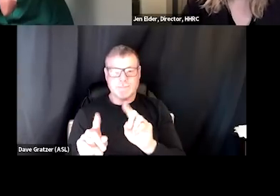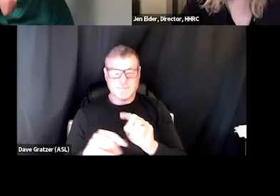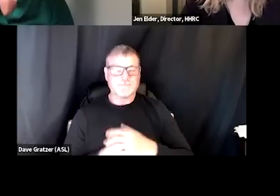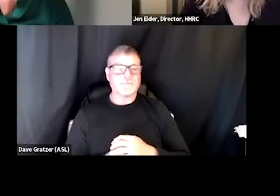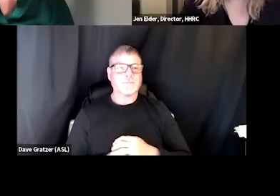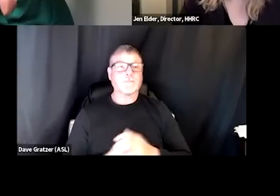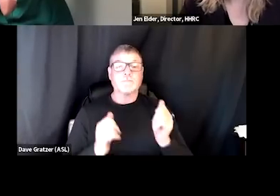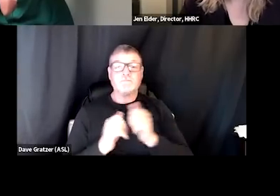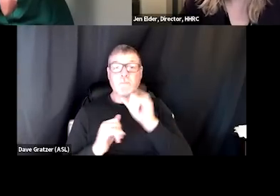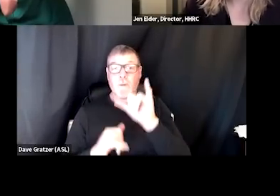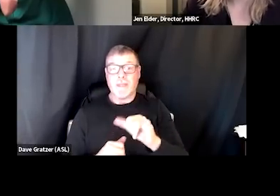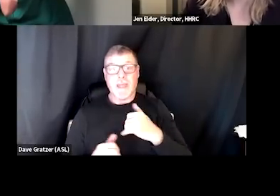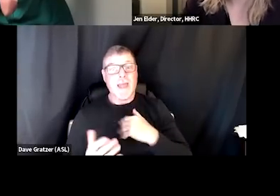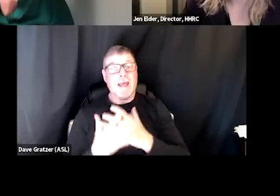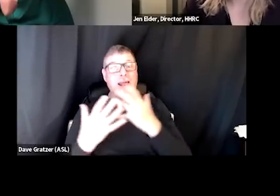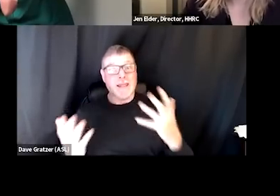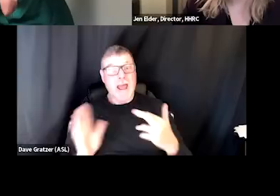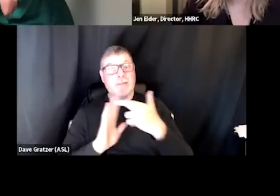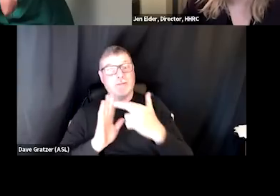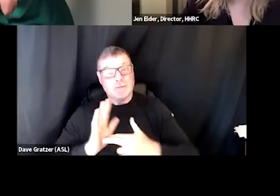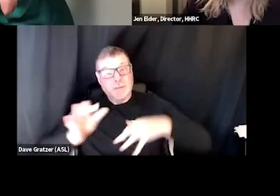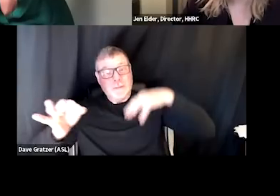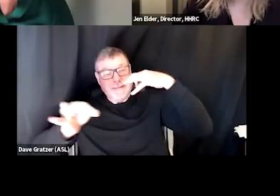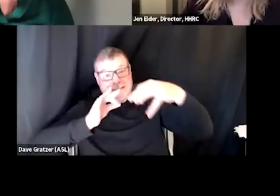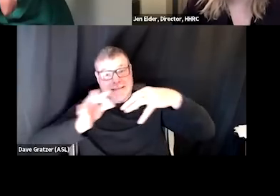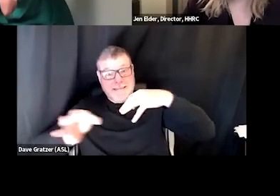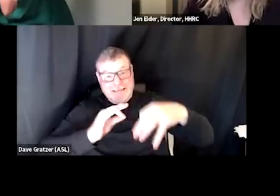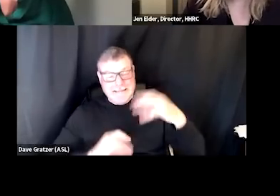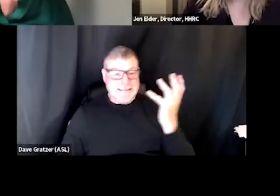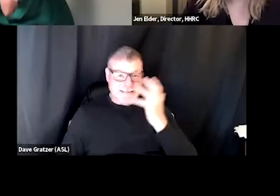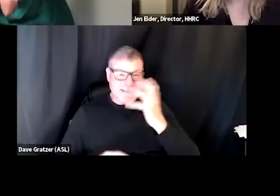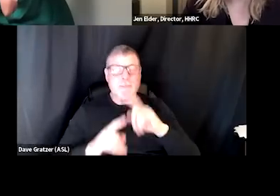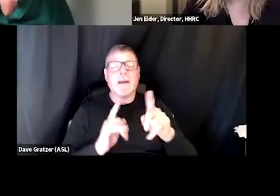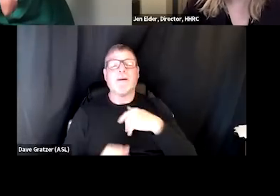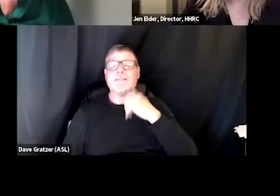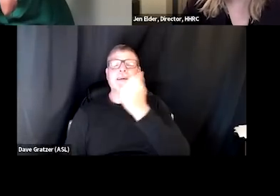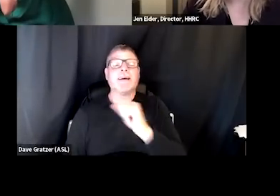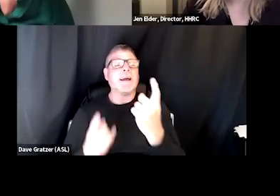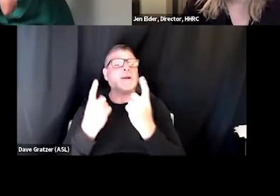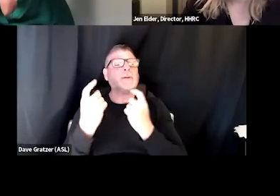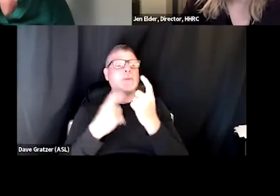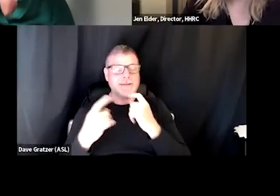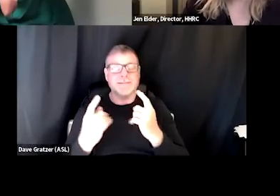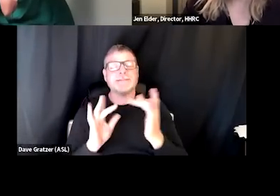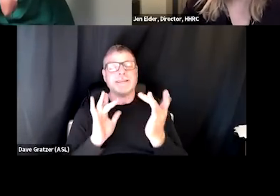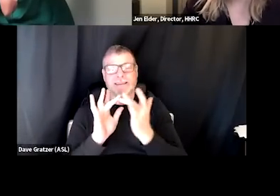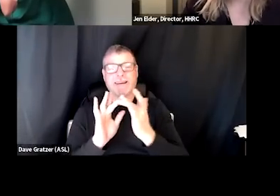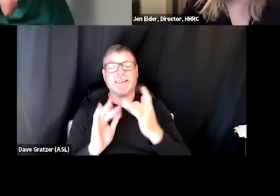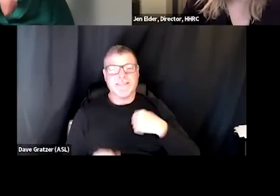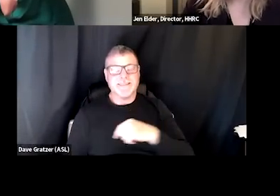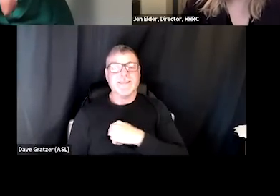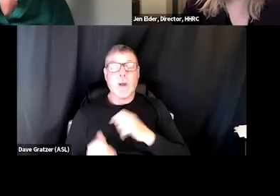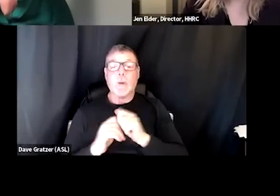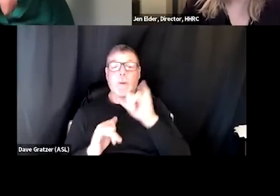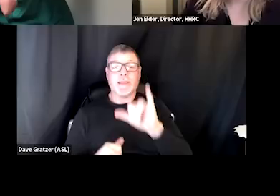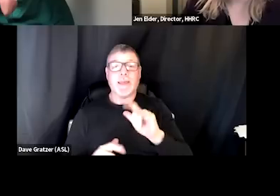So with that, I think I gave a lot of housekeeping instructions, but if you have any questions, reach out to us during the webinar. But with that,